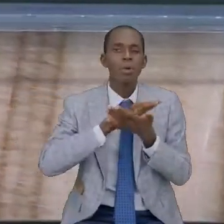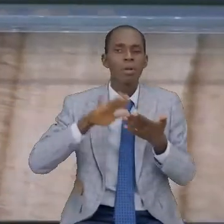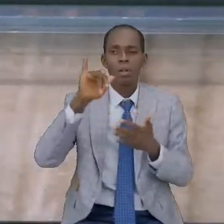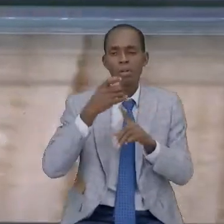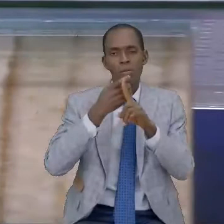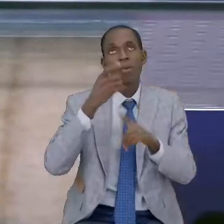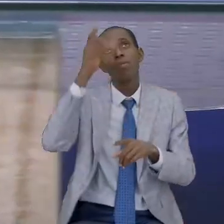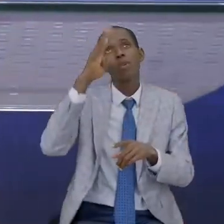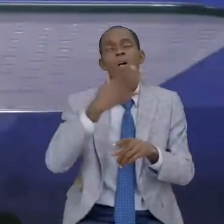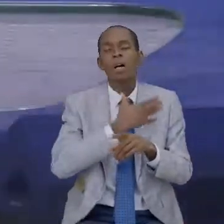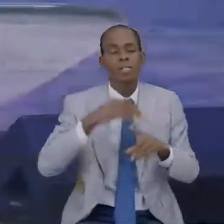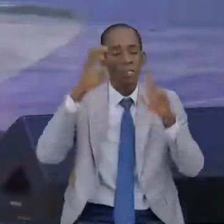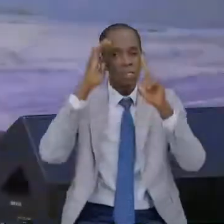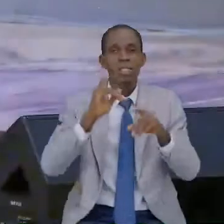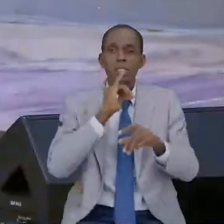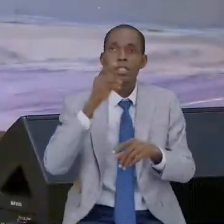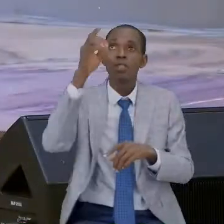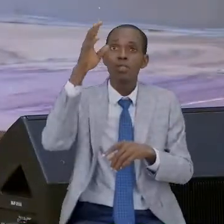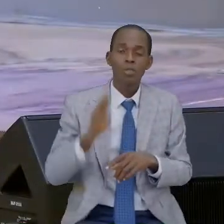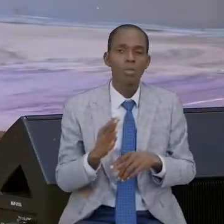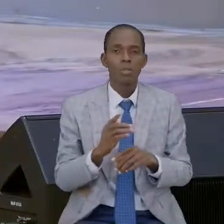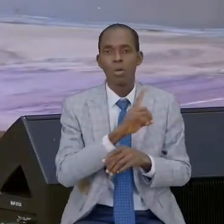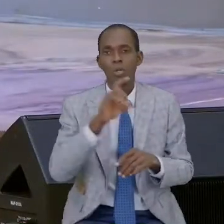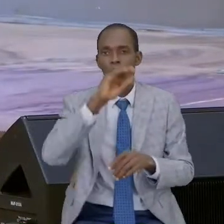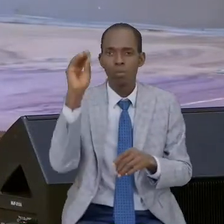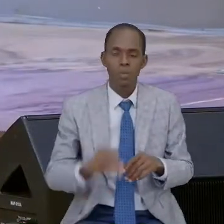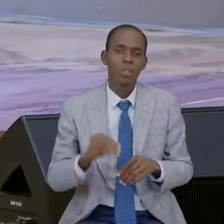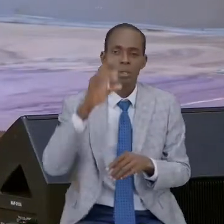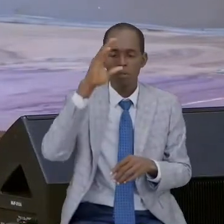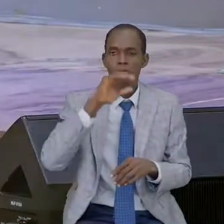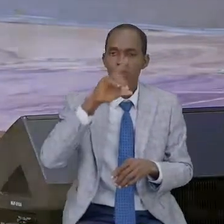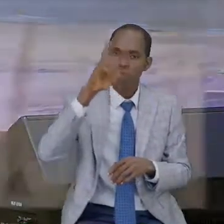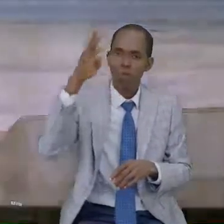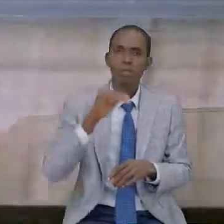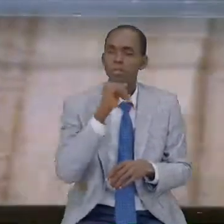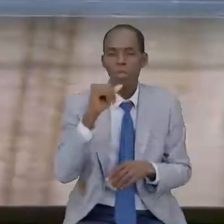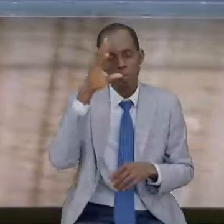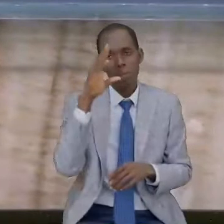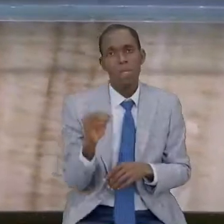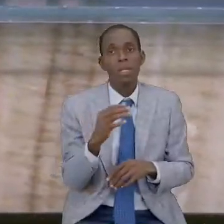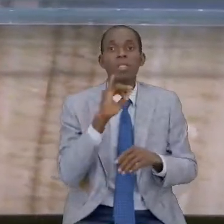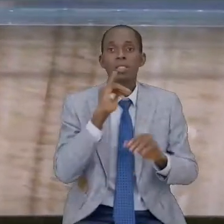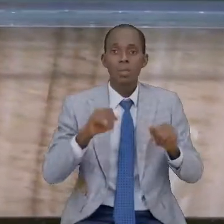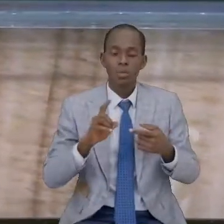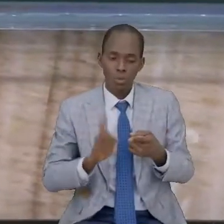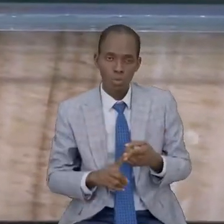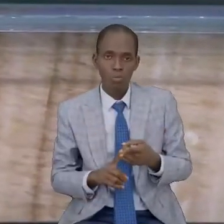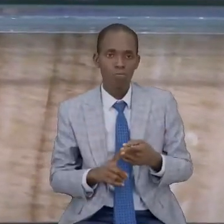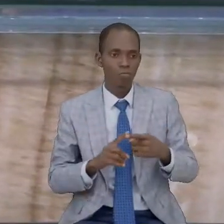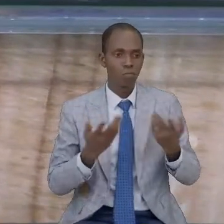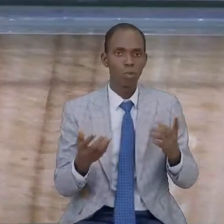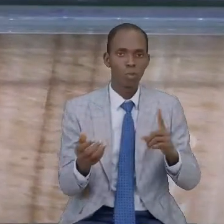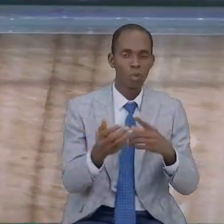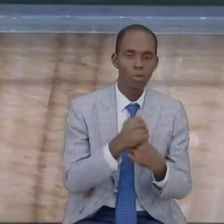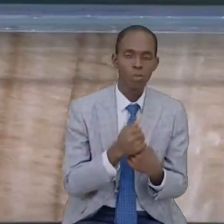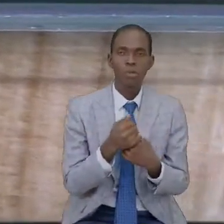God, 100% God, 100% man. Is able to lay hold on the hand of God, is able to lay hold on the